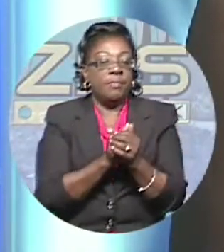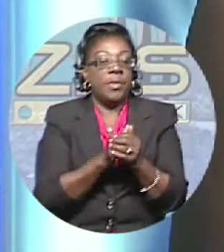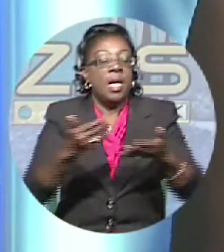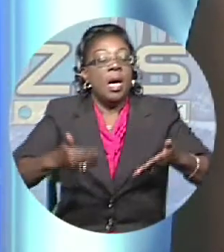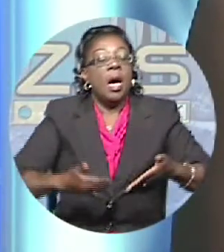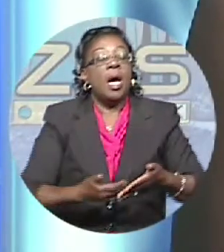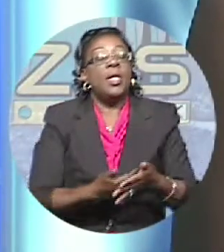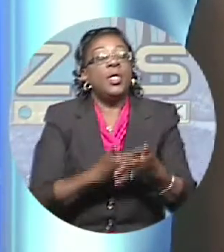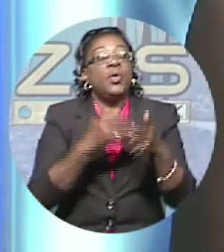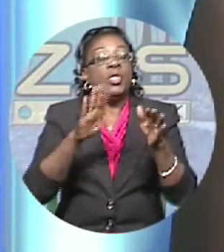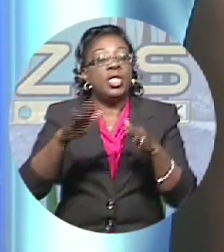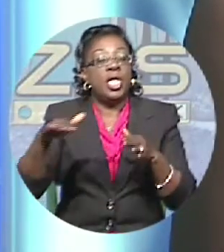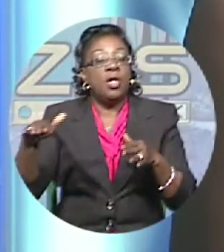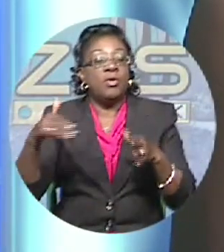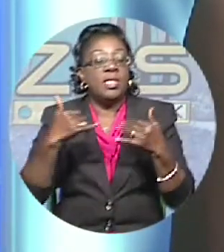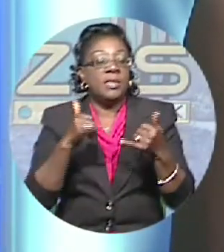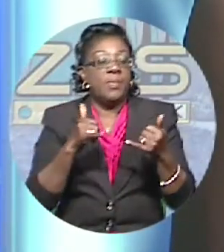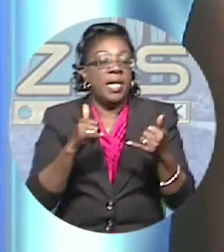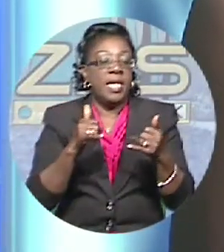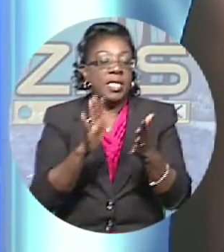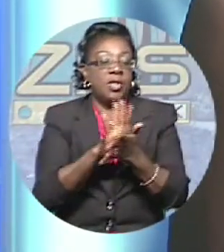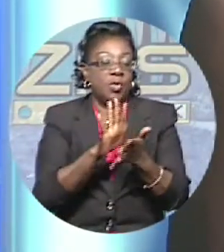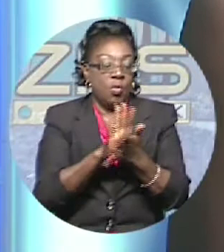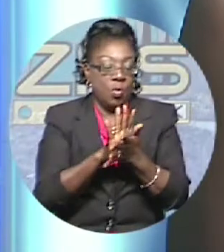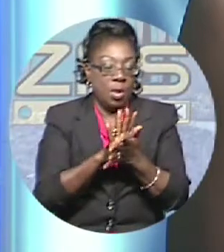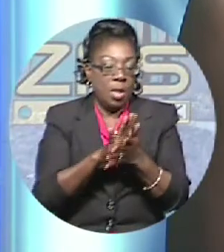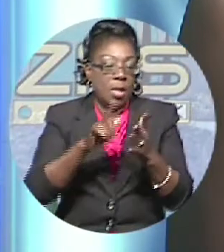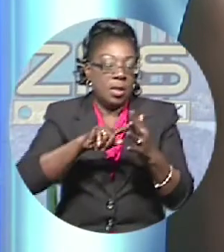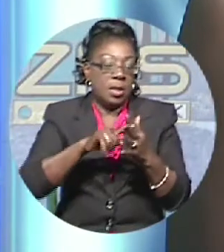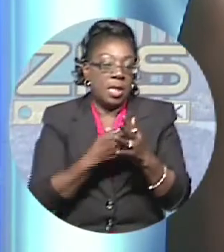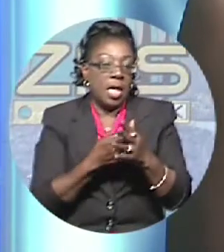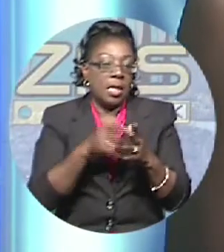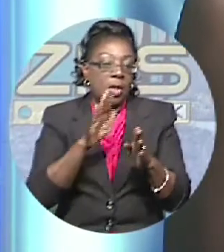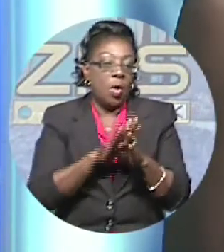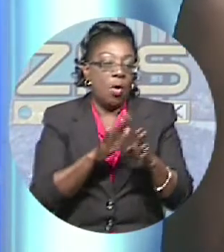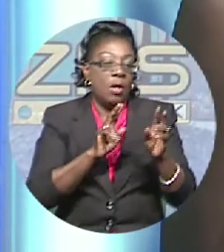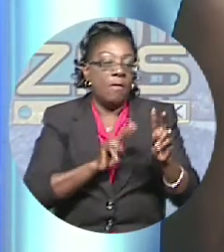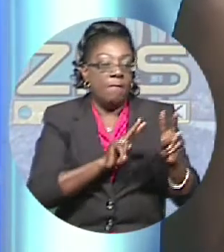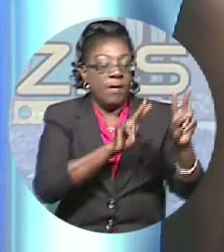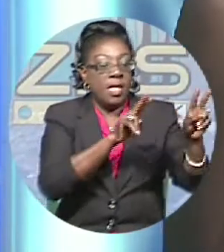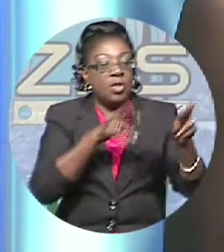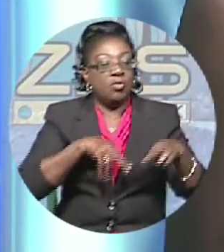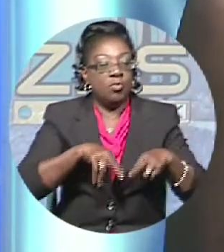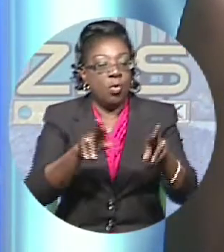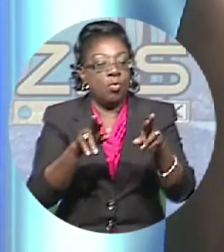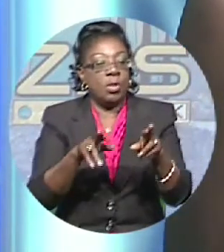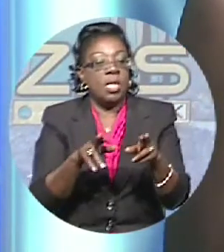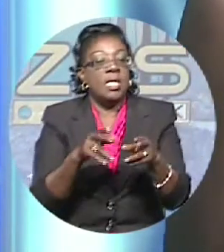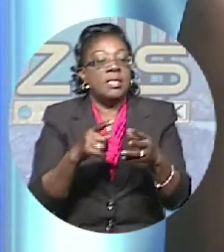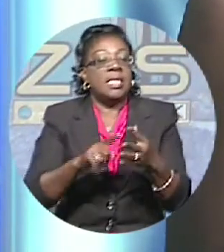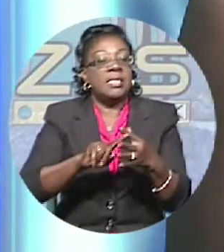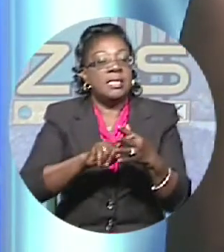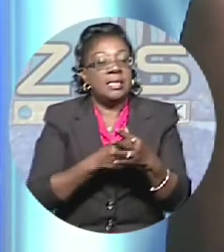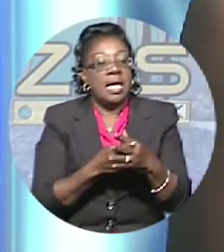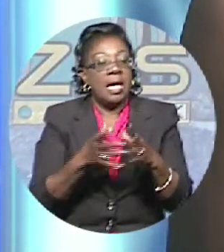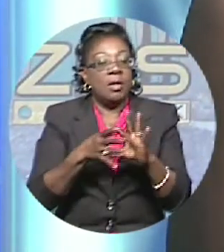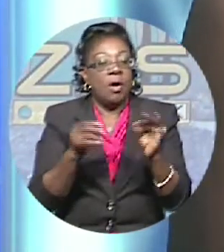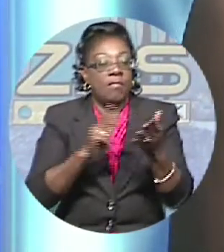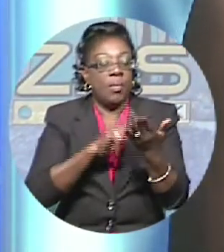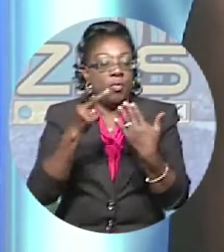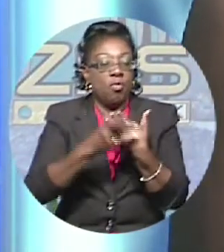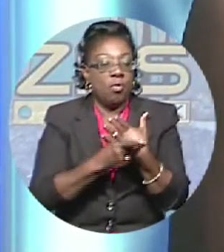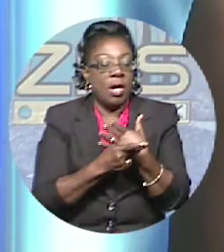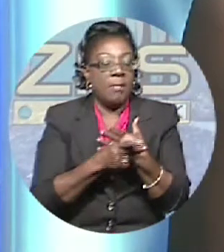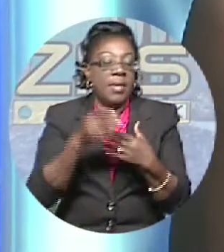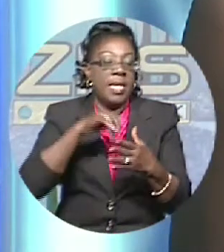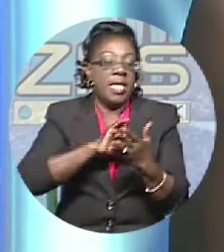playgroup, which seeks to enhance the language skills of pre-kindergarten students, is now available in the capital. Since the establishment of the program in June